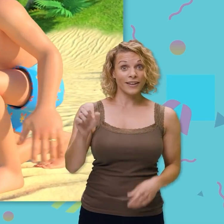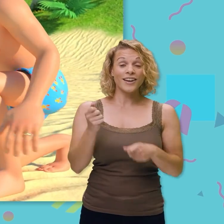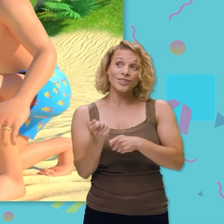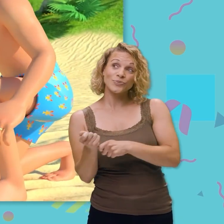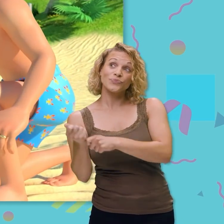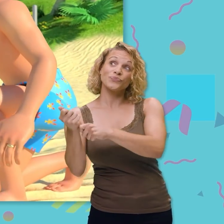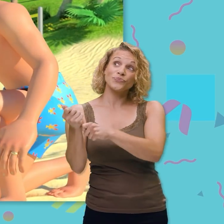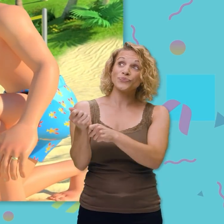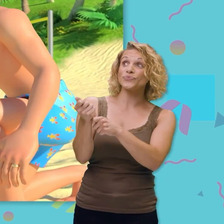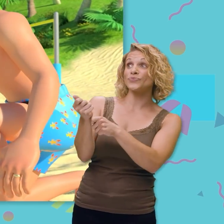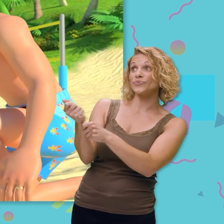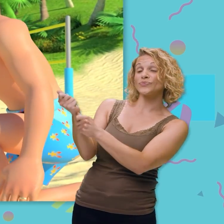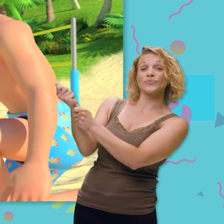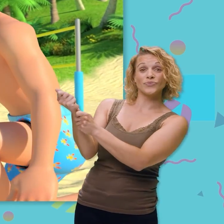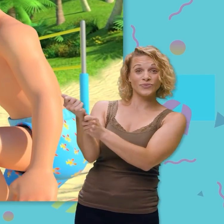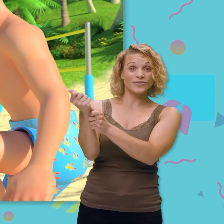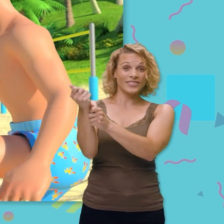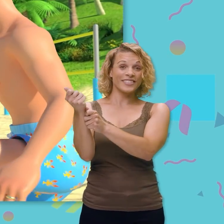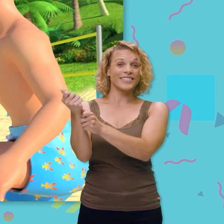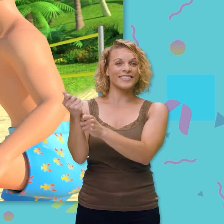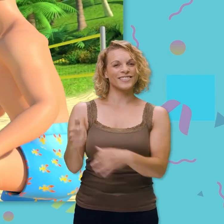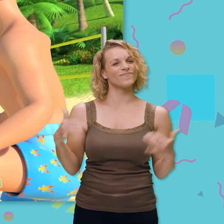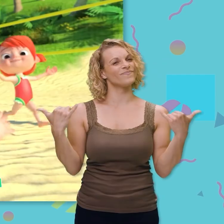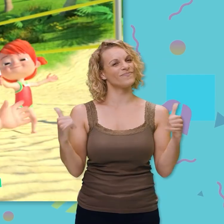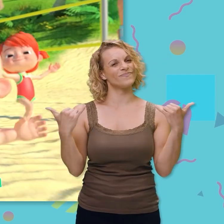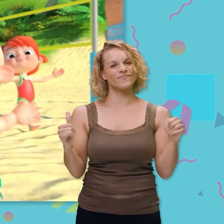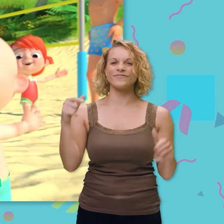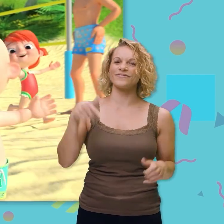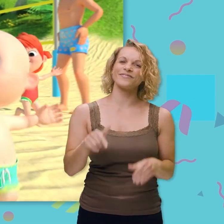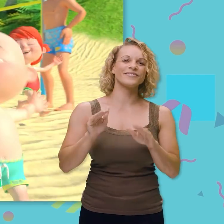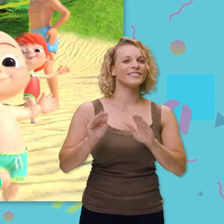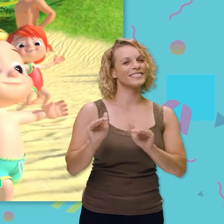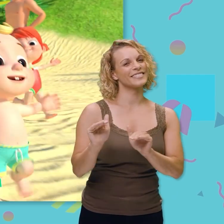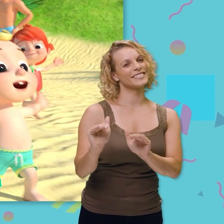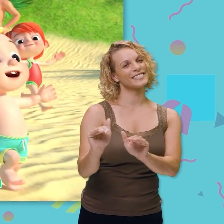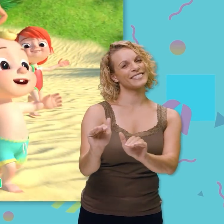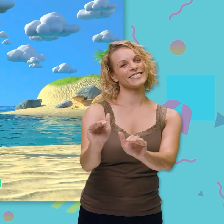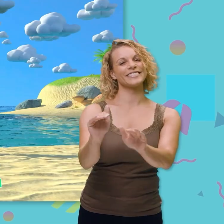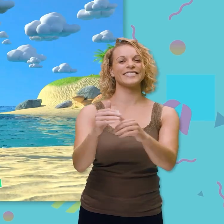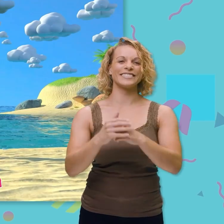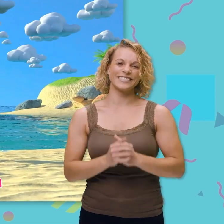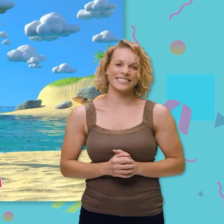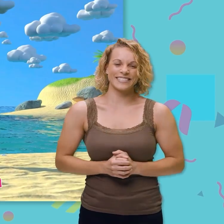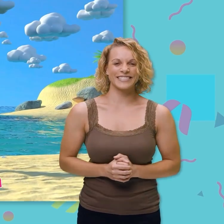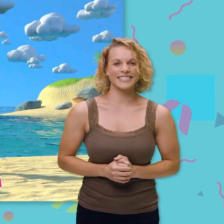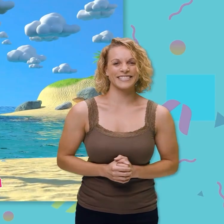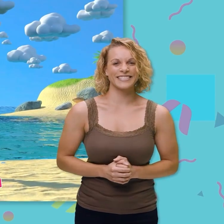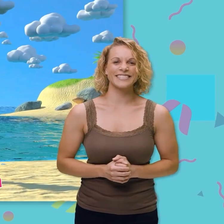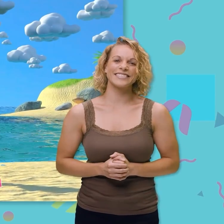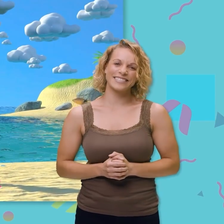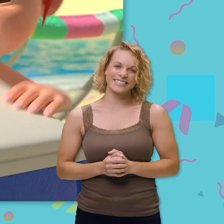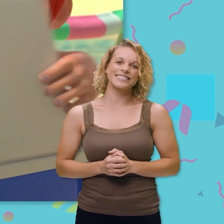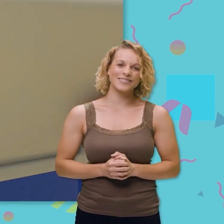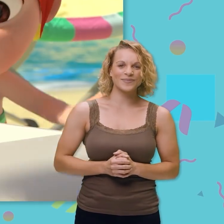Let's fly, fly, fly a kite. We're playing at the beach.